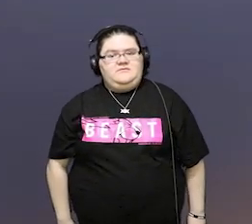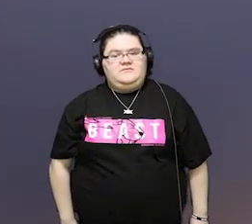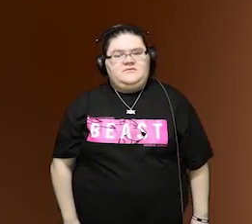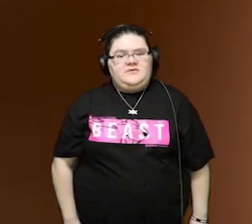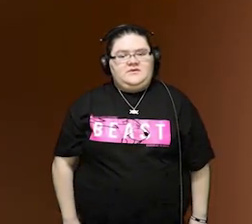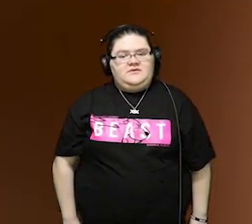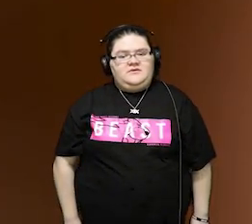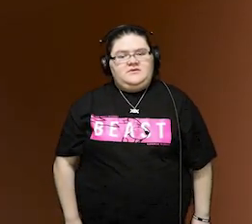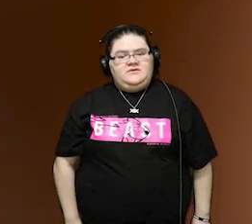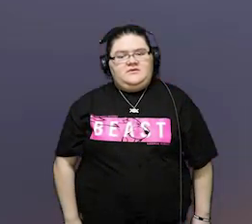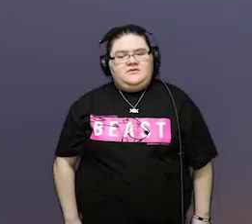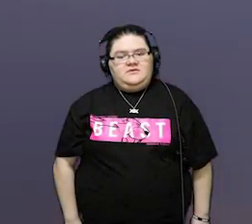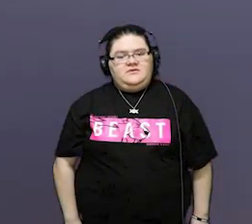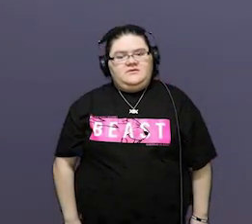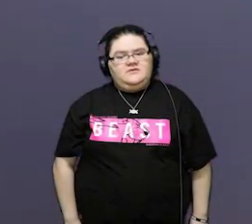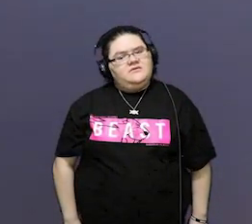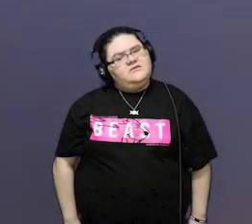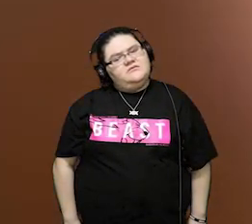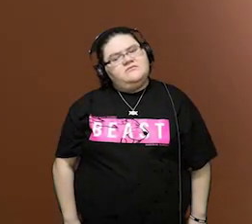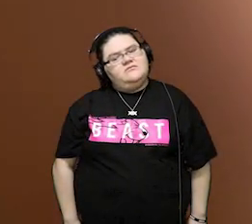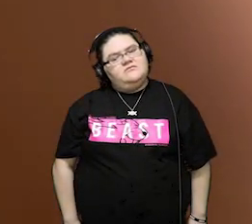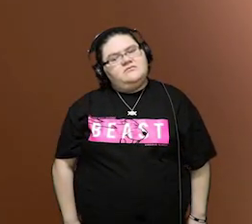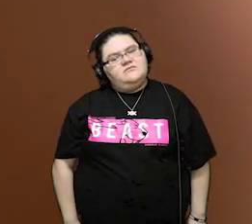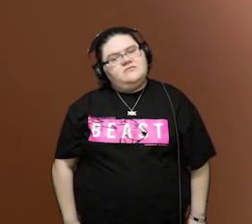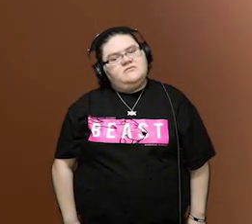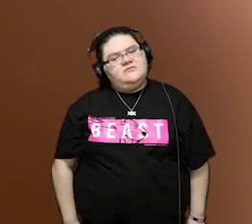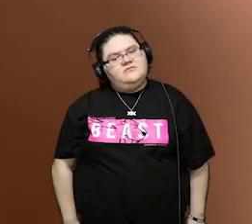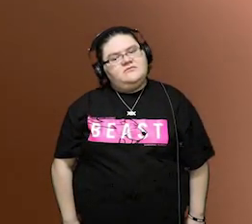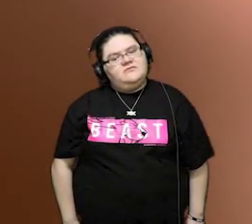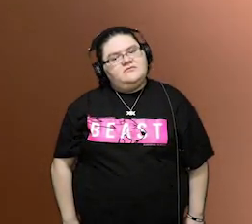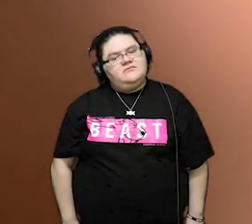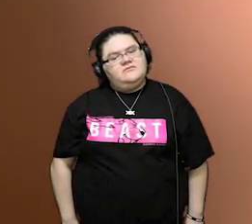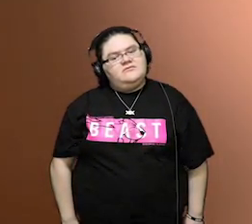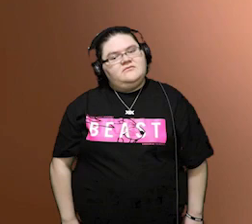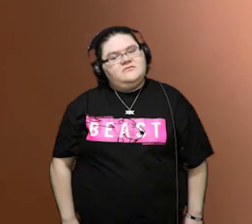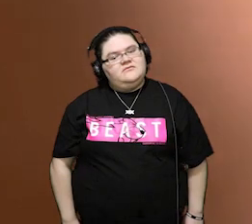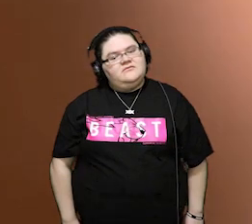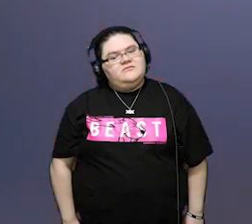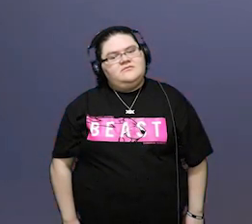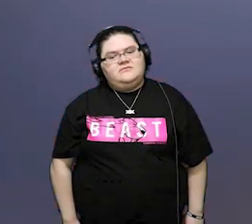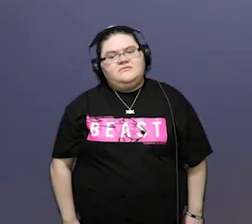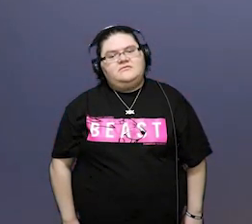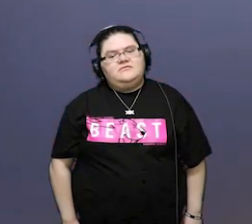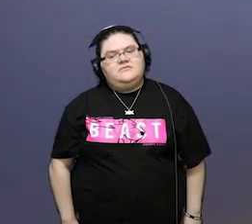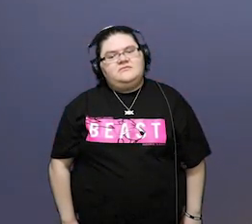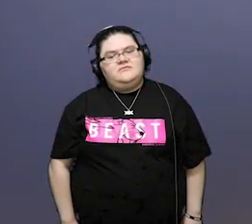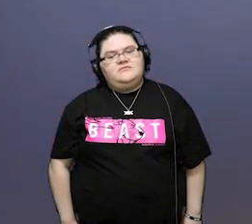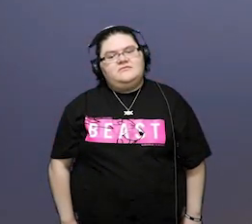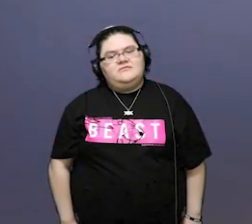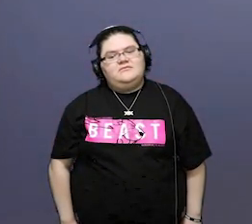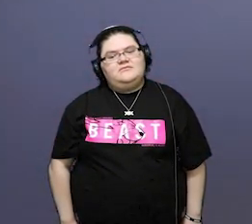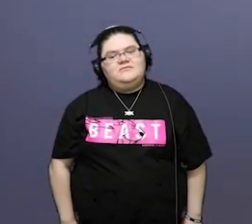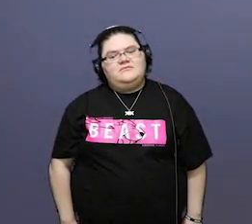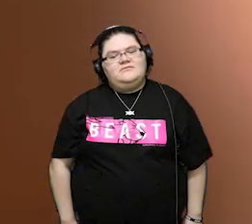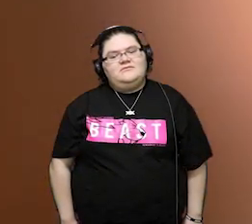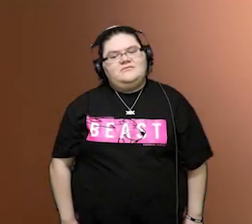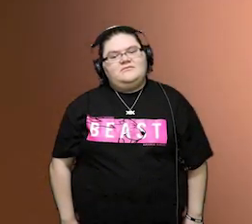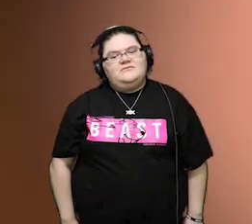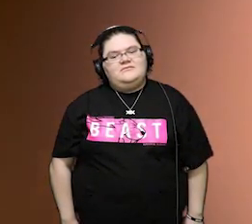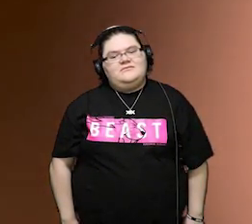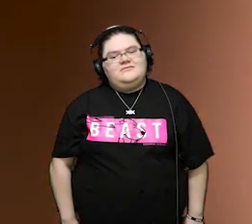drunk all night, acted all alright, had no need to fight,